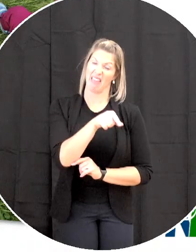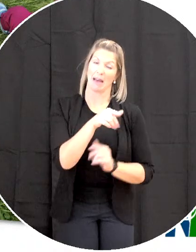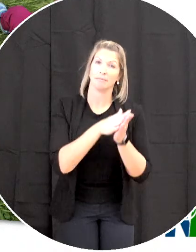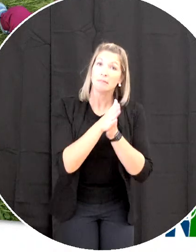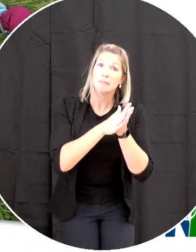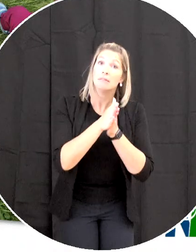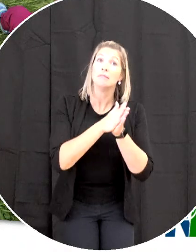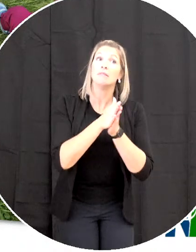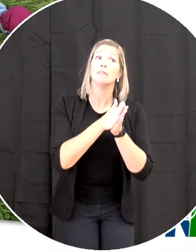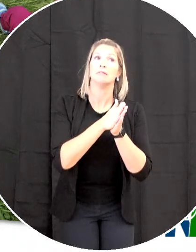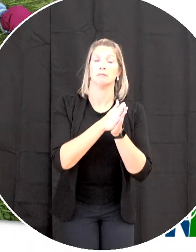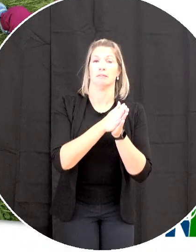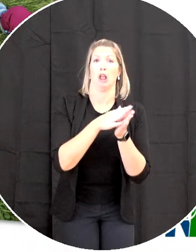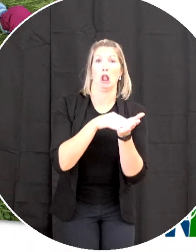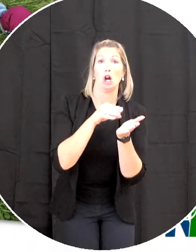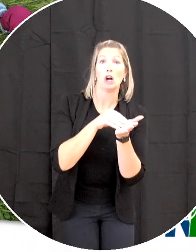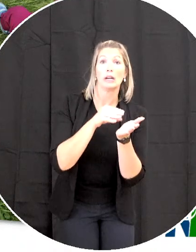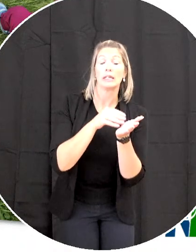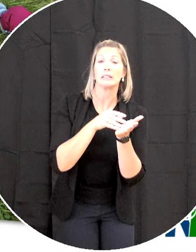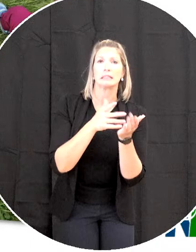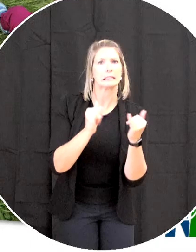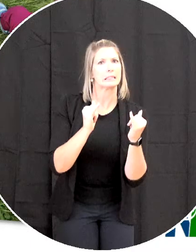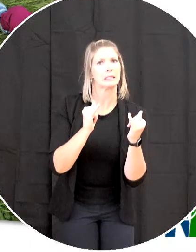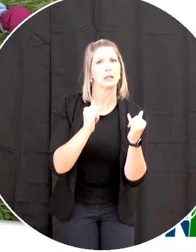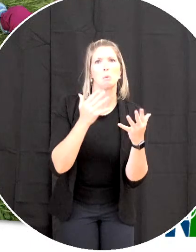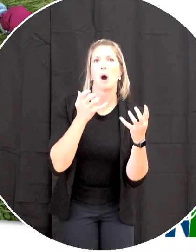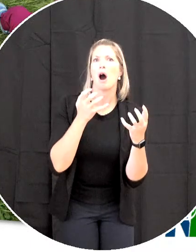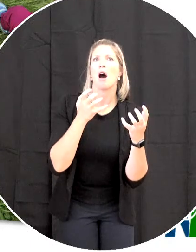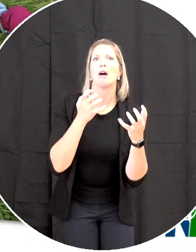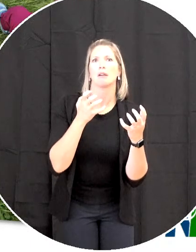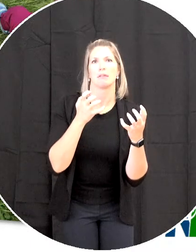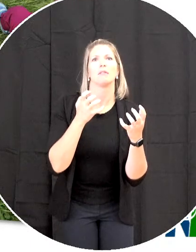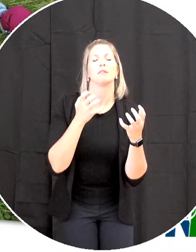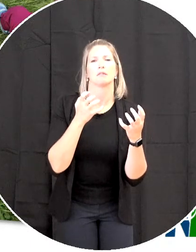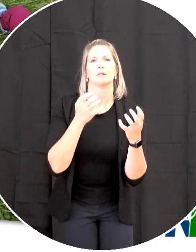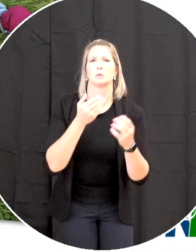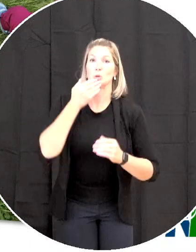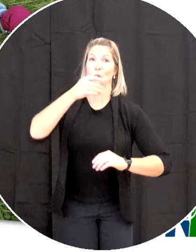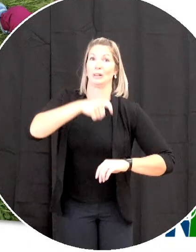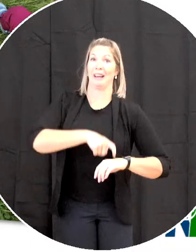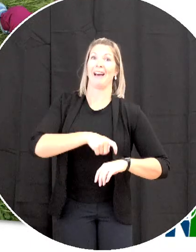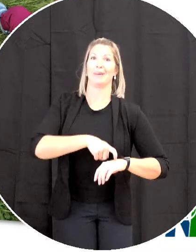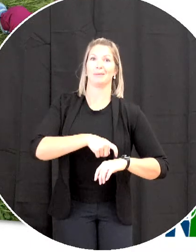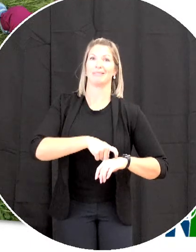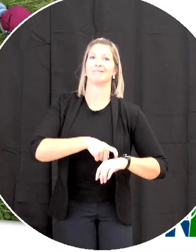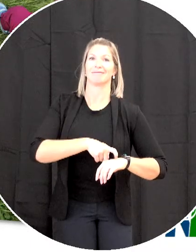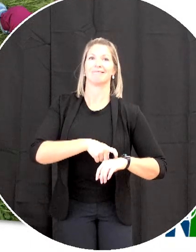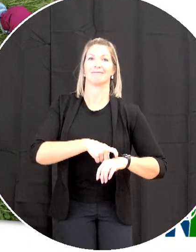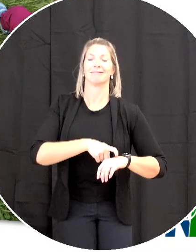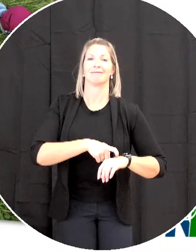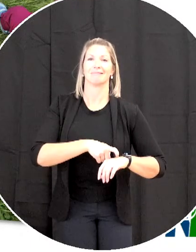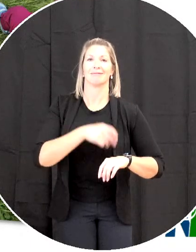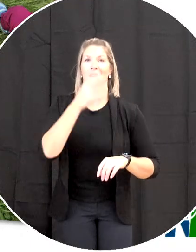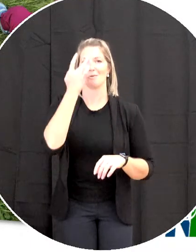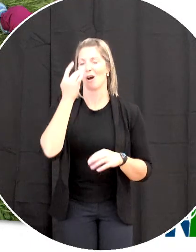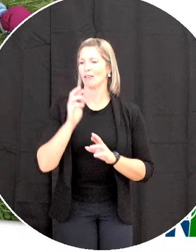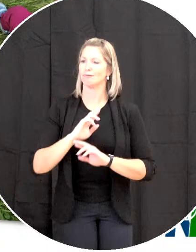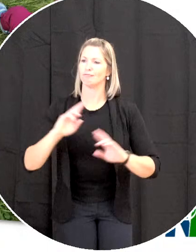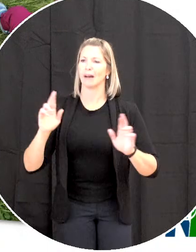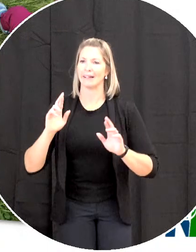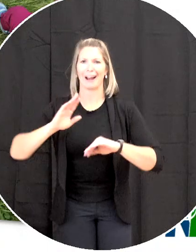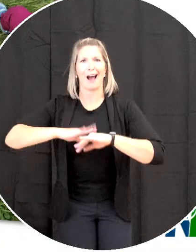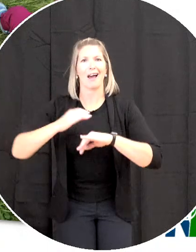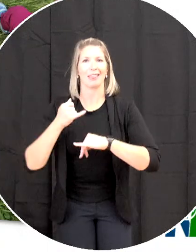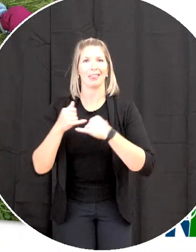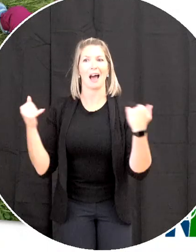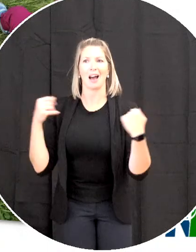held us in good stead. In hindsight, it was well-timed because it positioned us well to operate in this